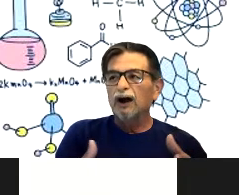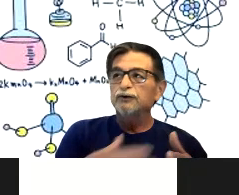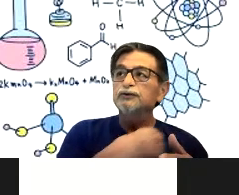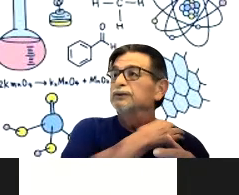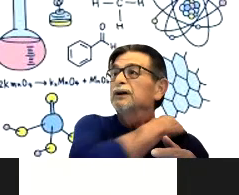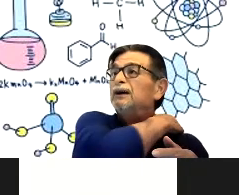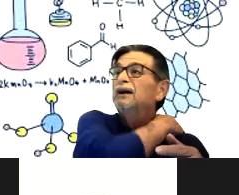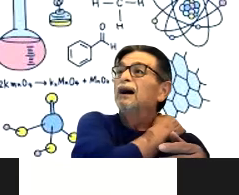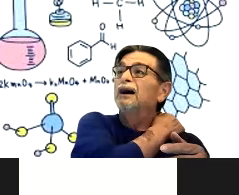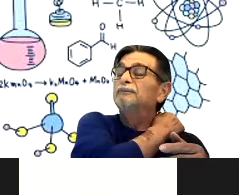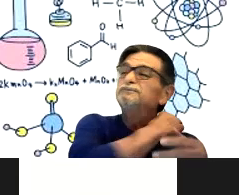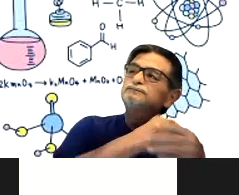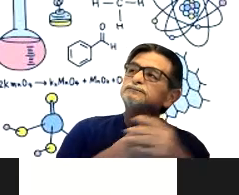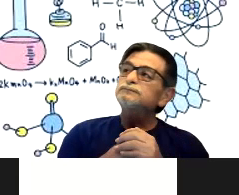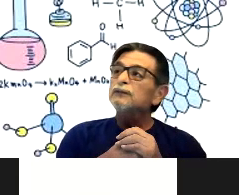bonded to hydrogens.